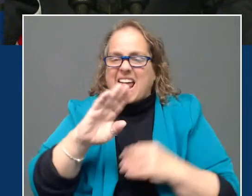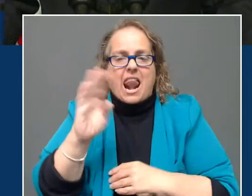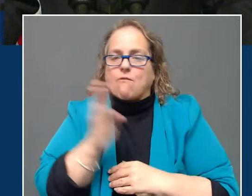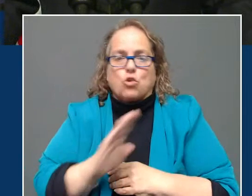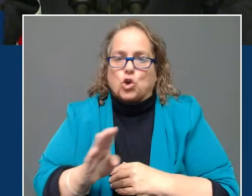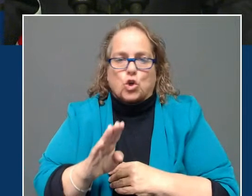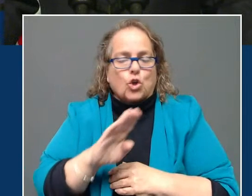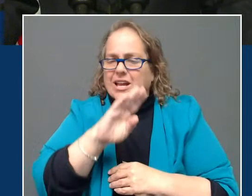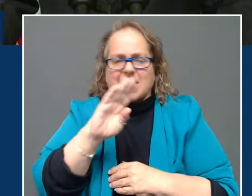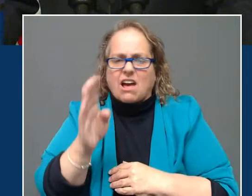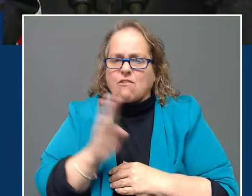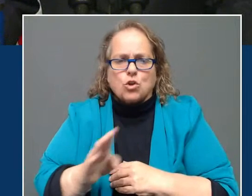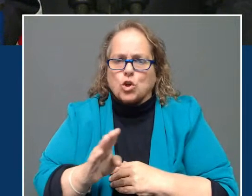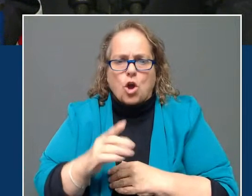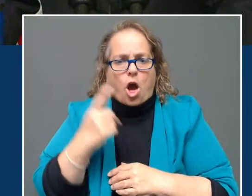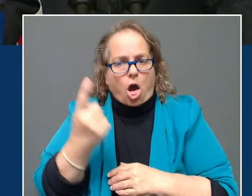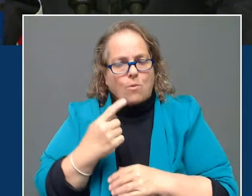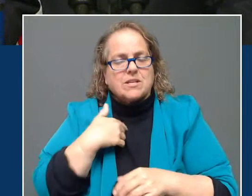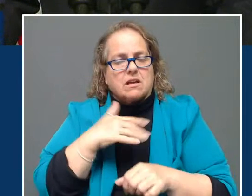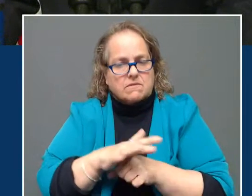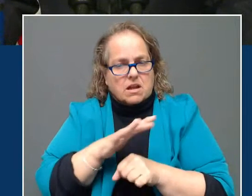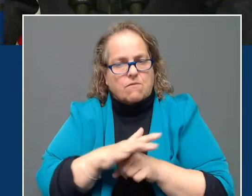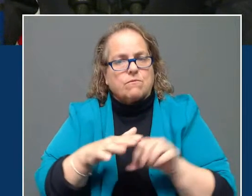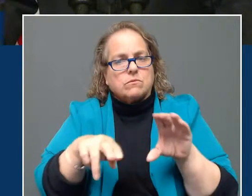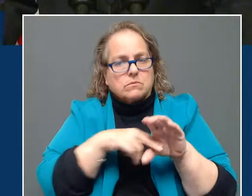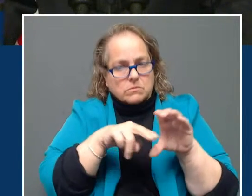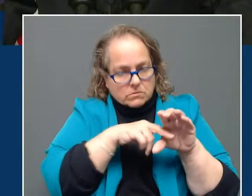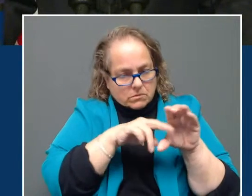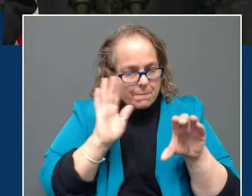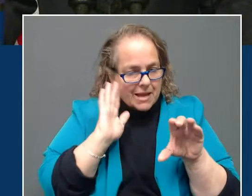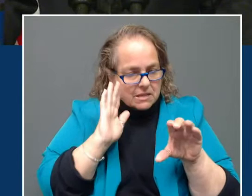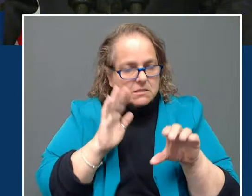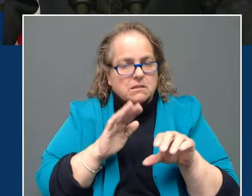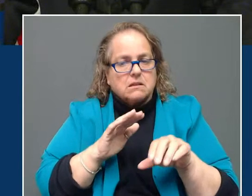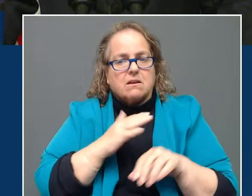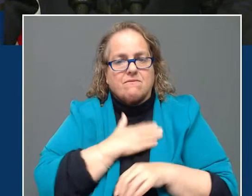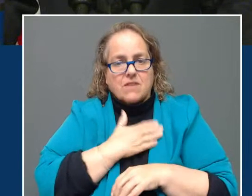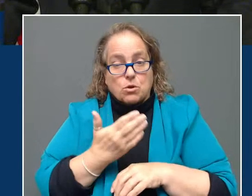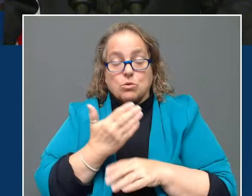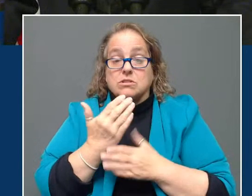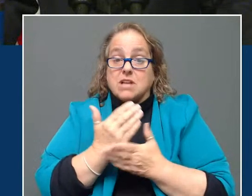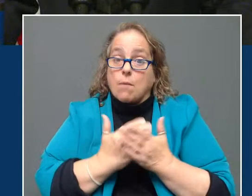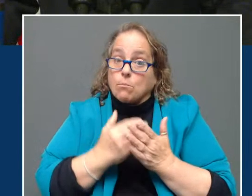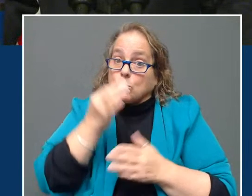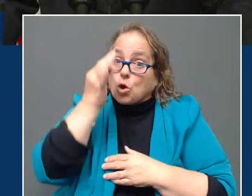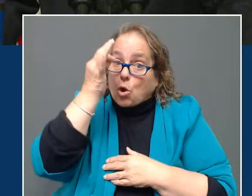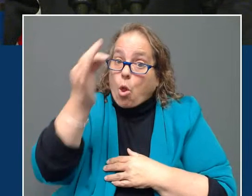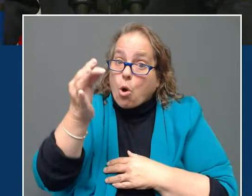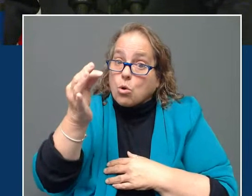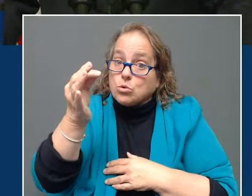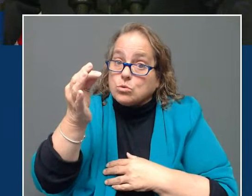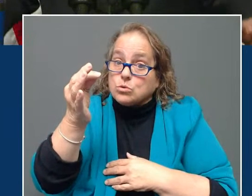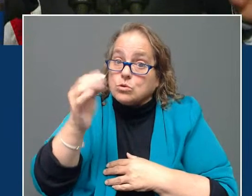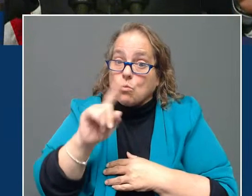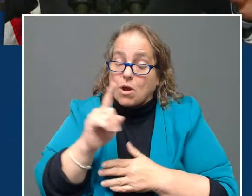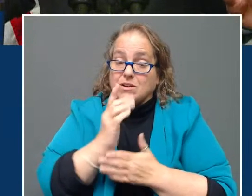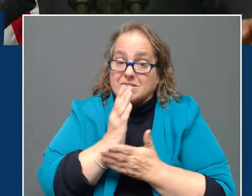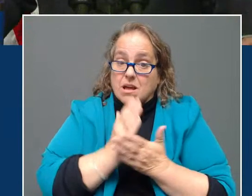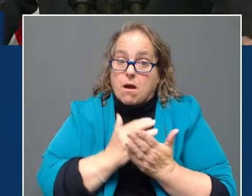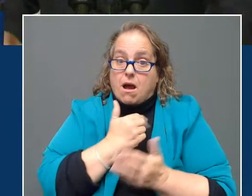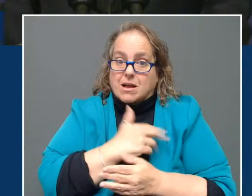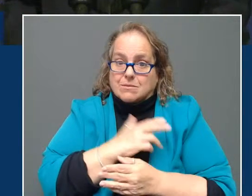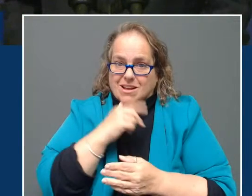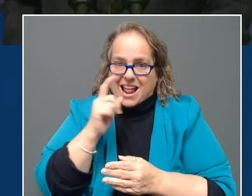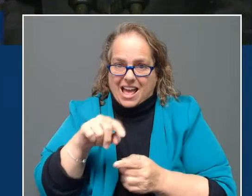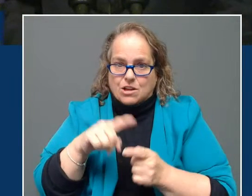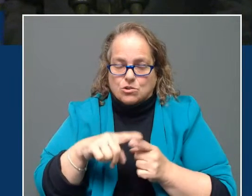room and availability for Kentuckians. There were some close calls where some of our hospitals had to expand where